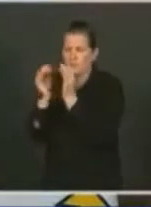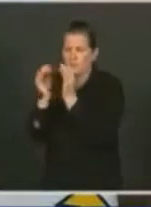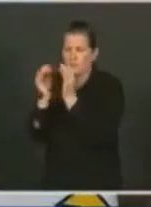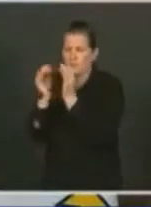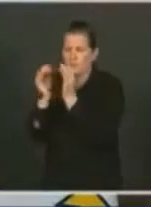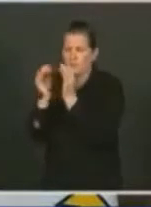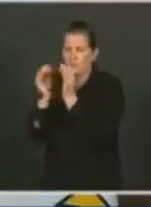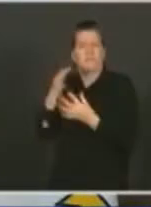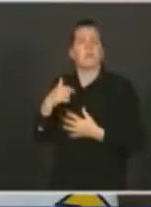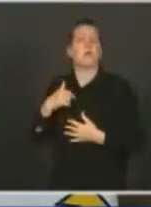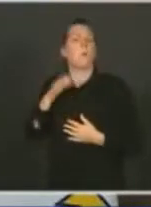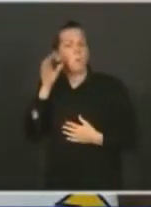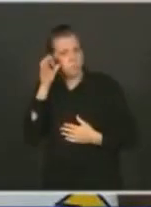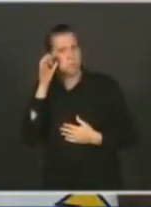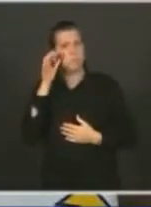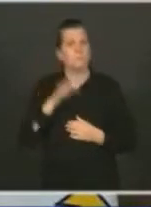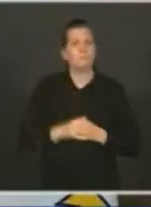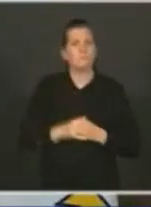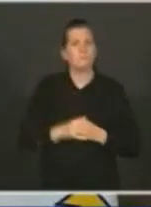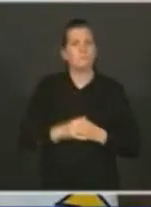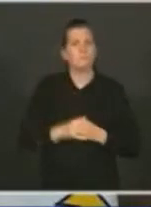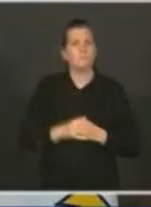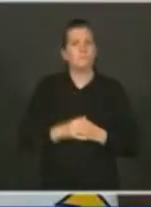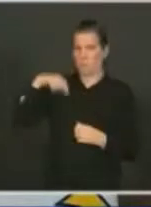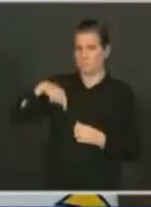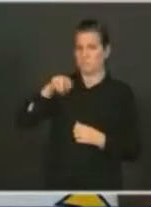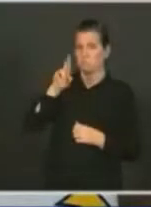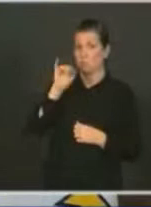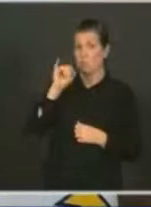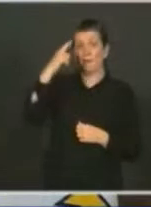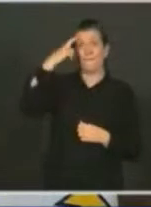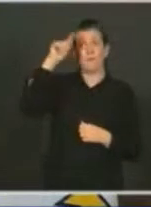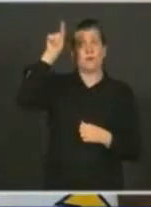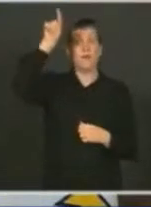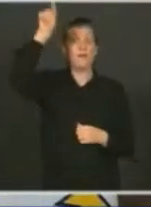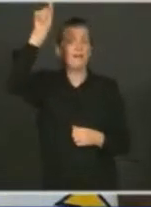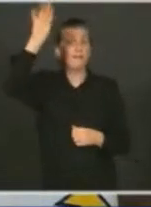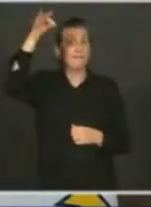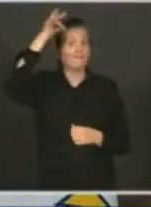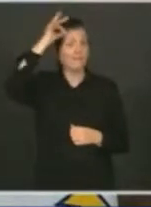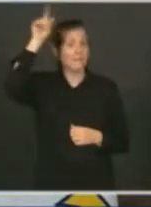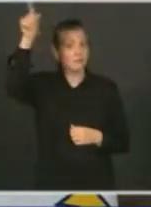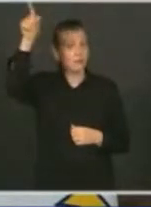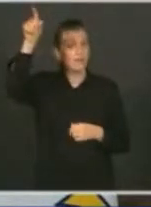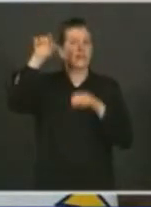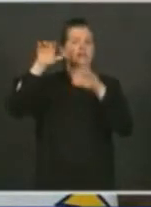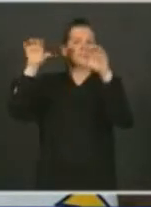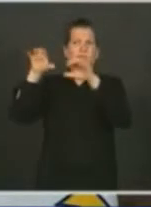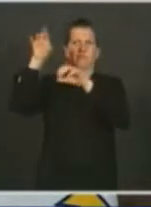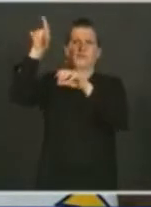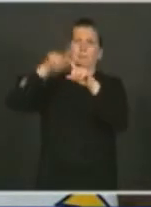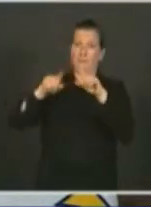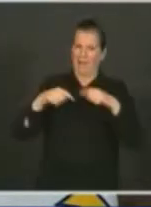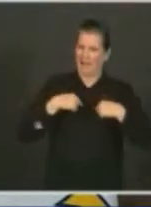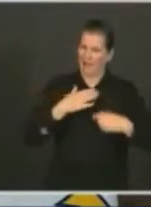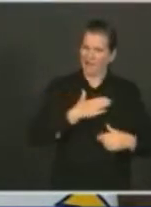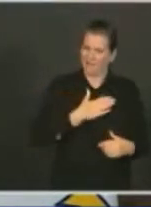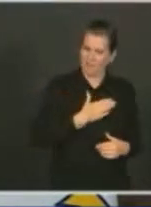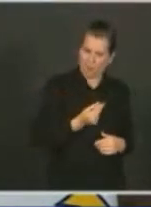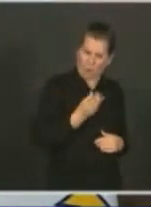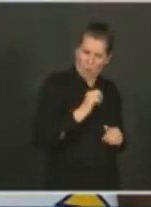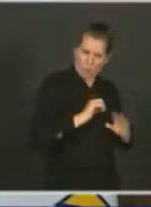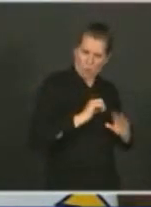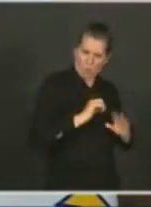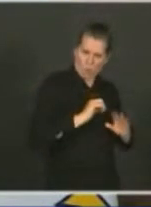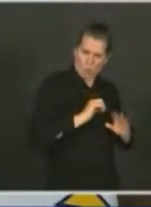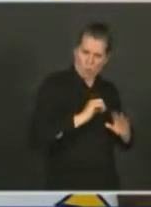layer on top of all of the safety reviews that are going to be done at the national level. So when people ask me if I